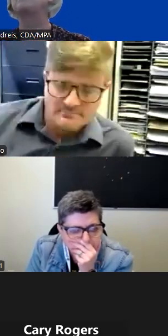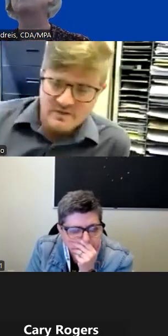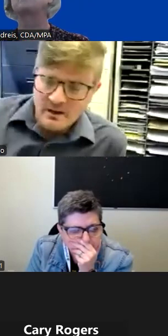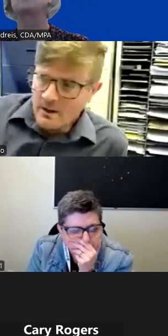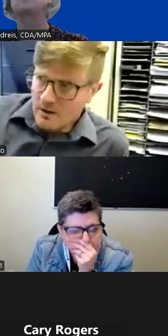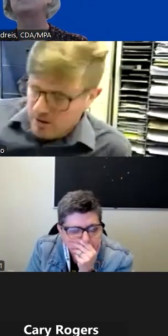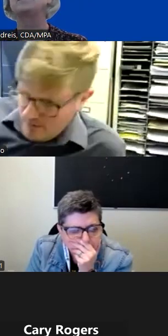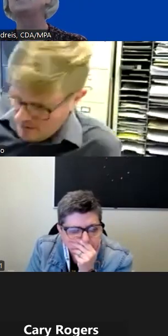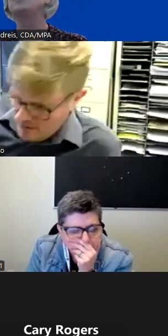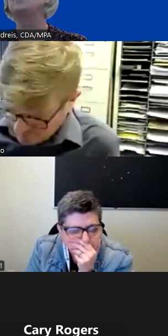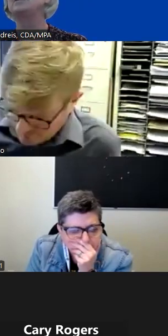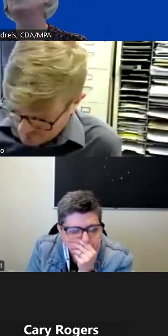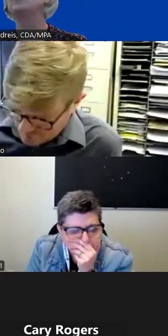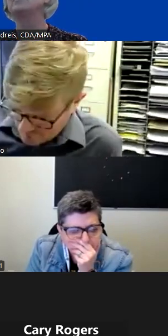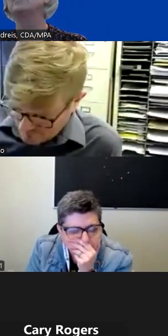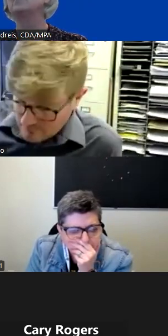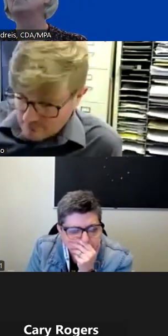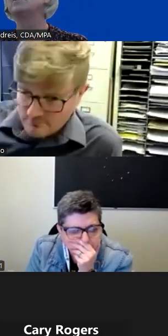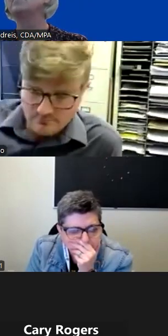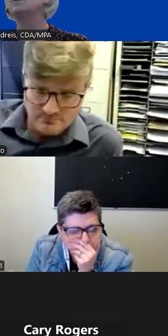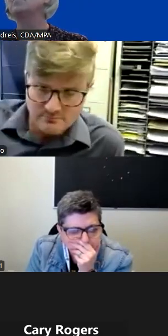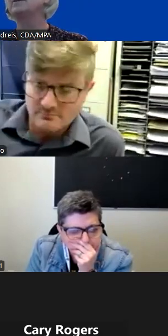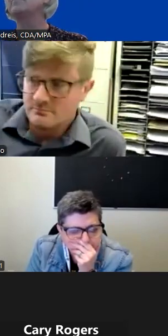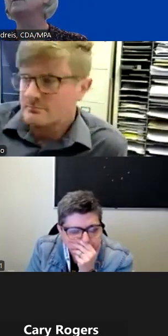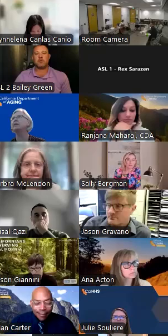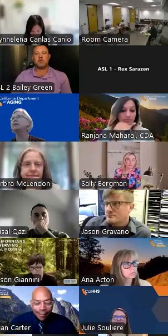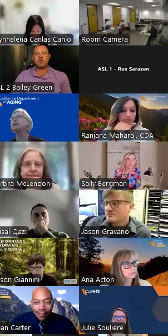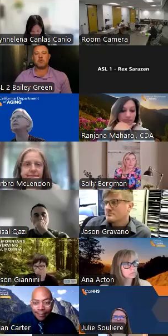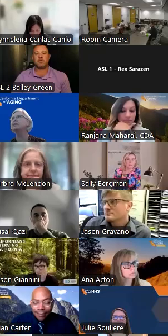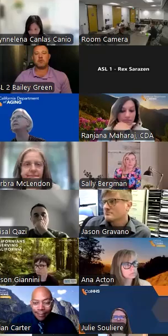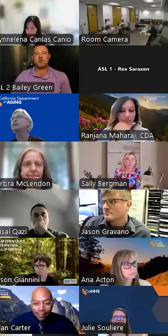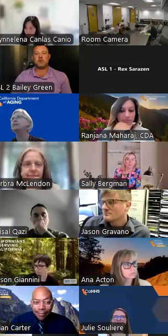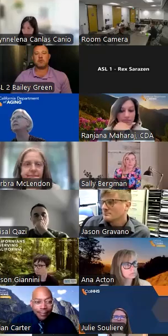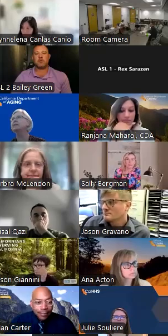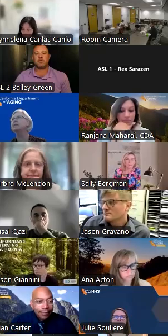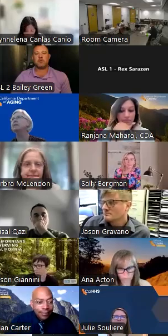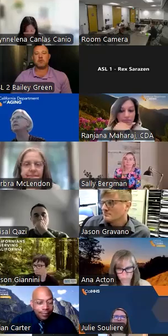discussion. Great. Thank you so much. Rosie, if you want to bring up the